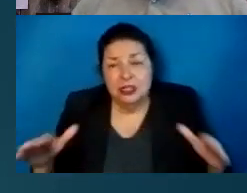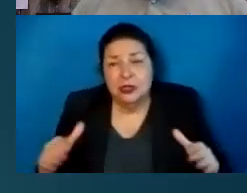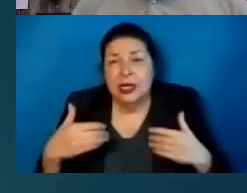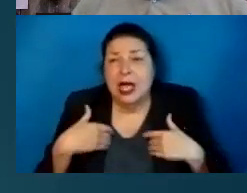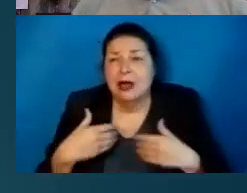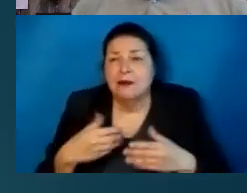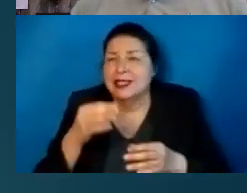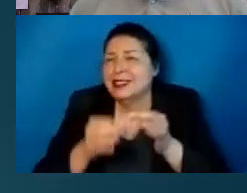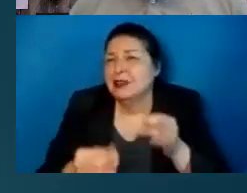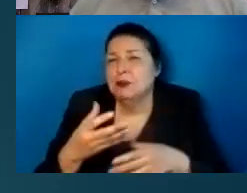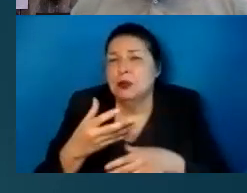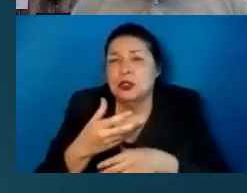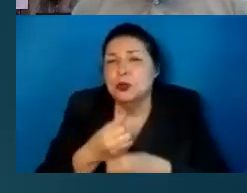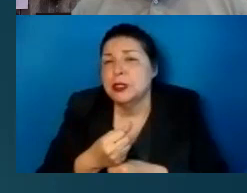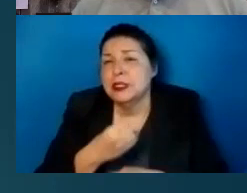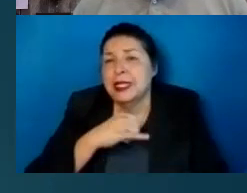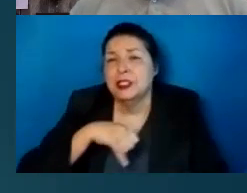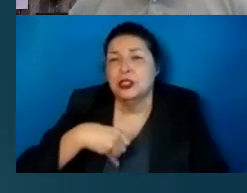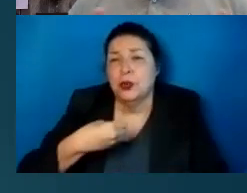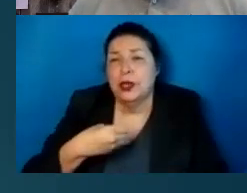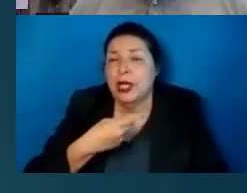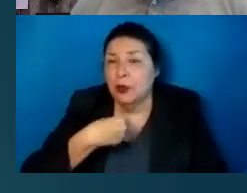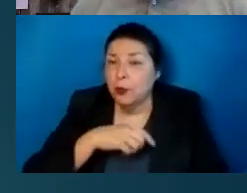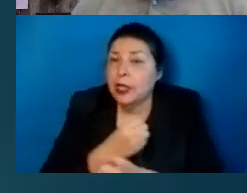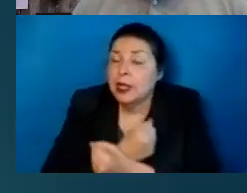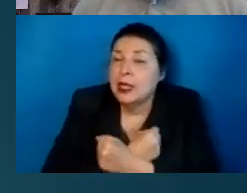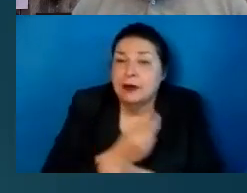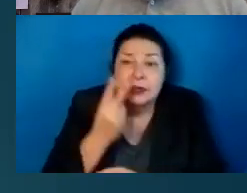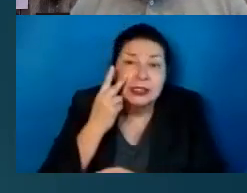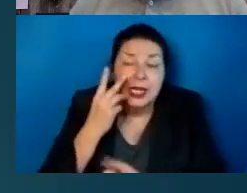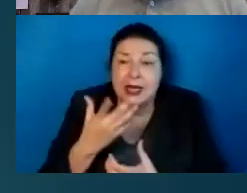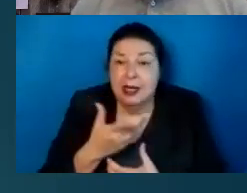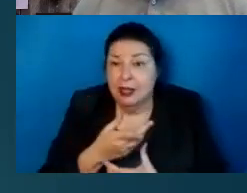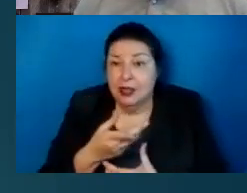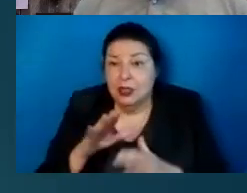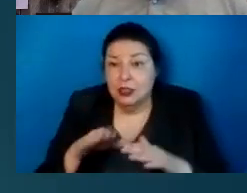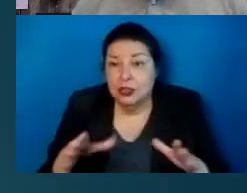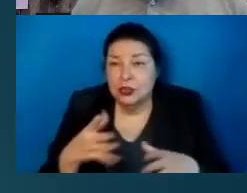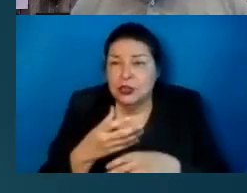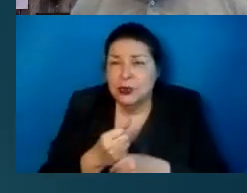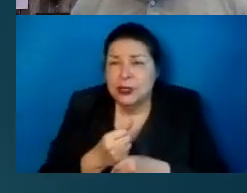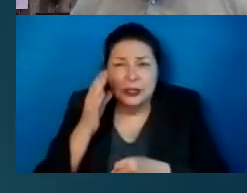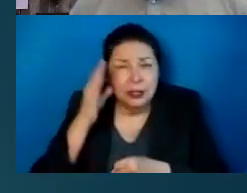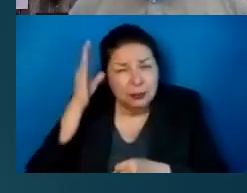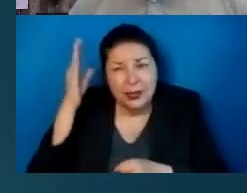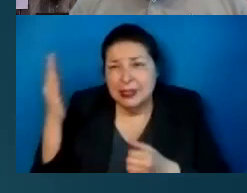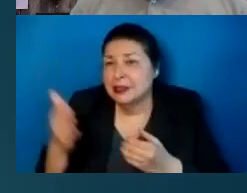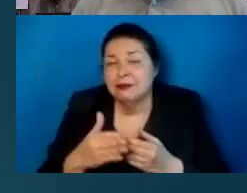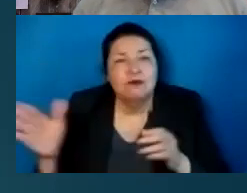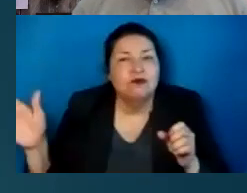love to see. They trust their parents implicitly, and